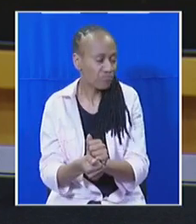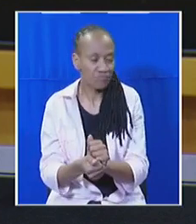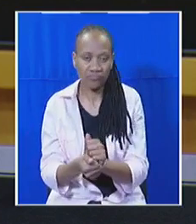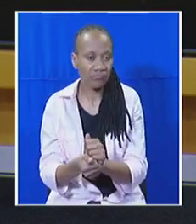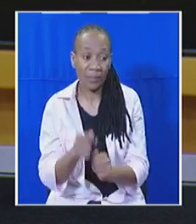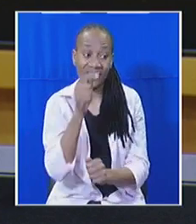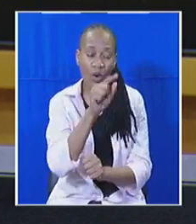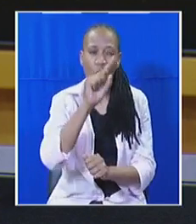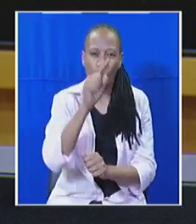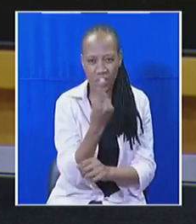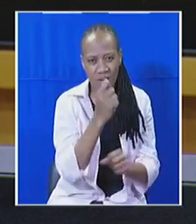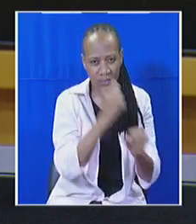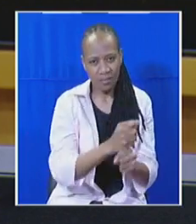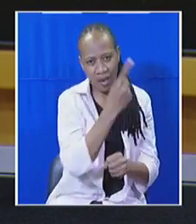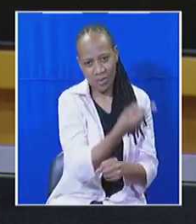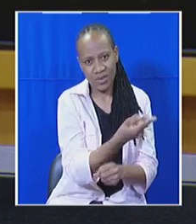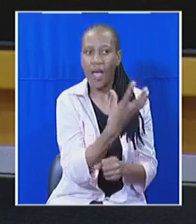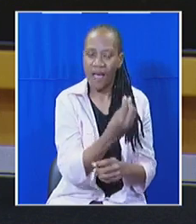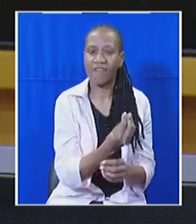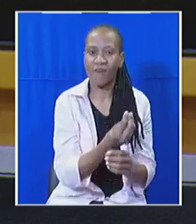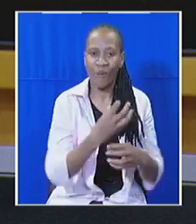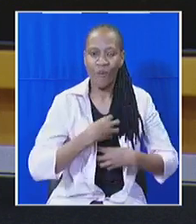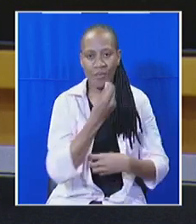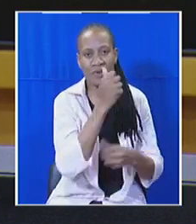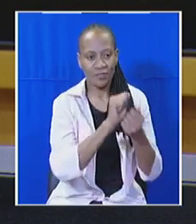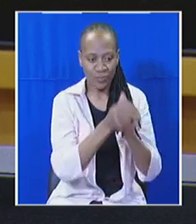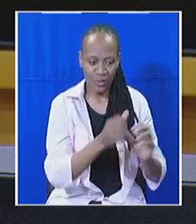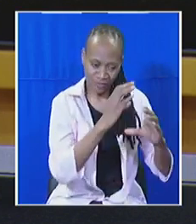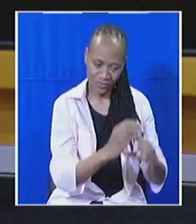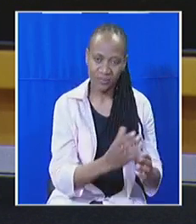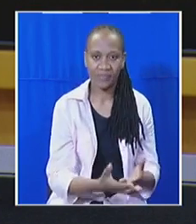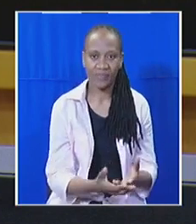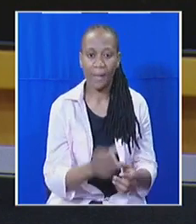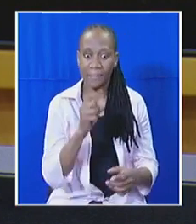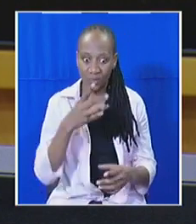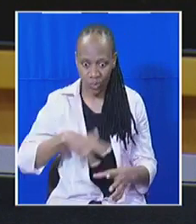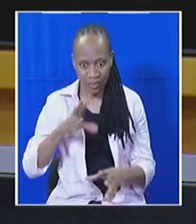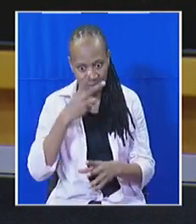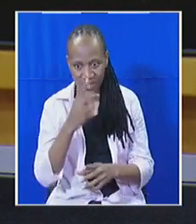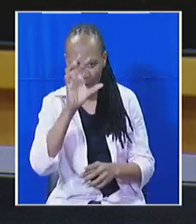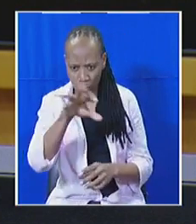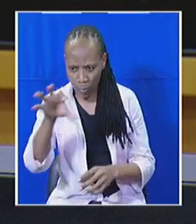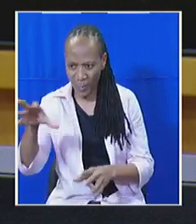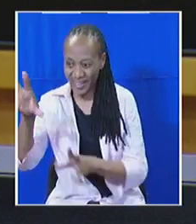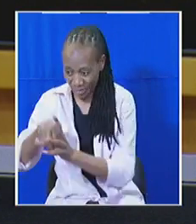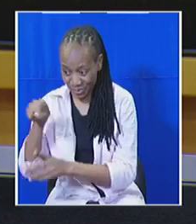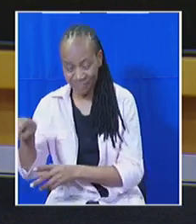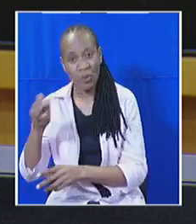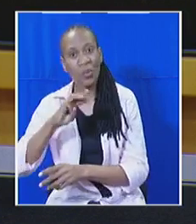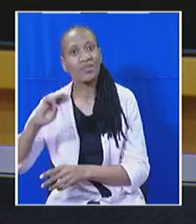that does that. And we need to ensure that in all provinces that include the Western Cape, do allocate